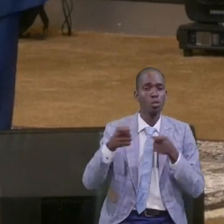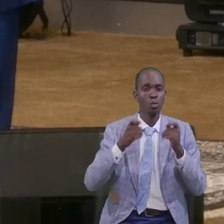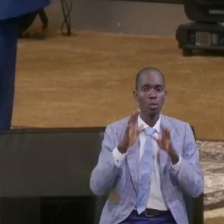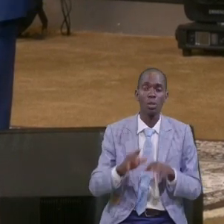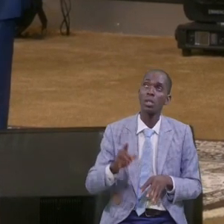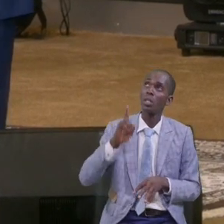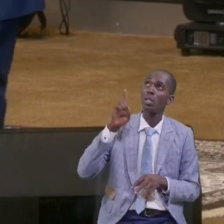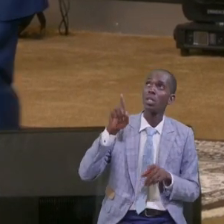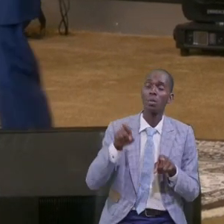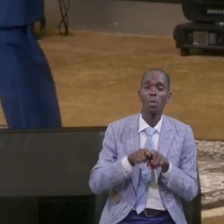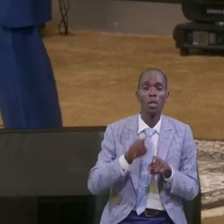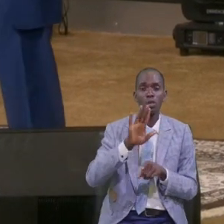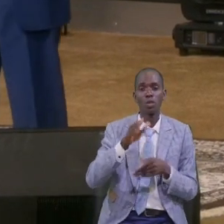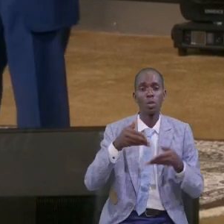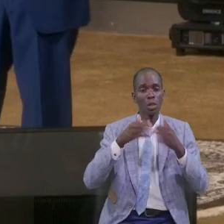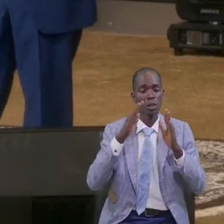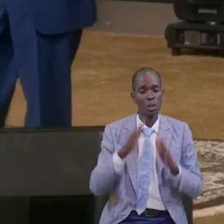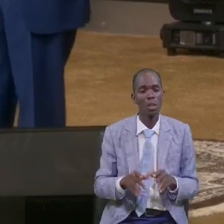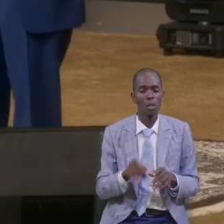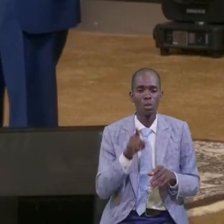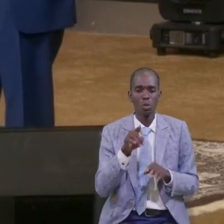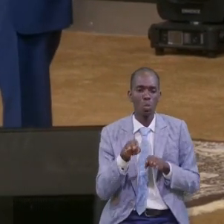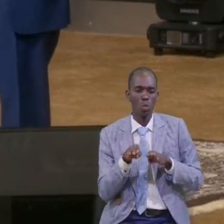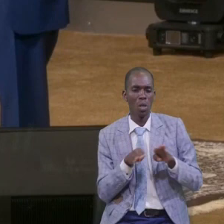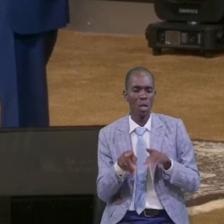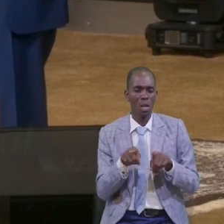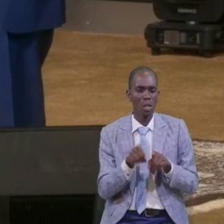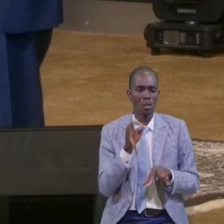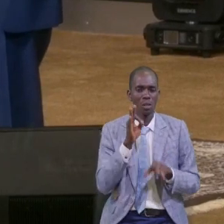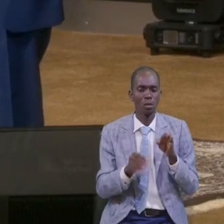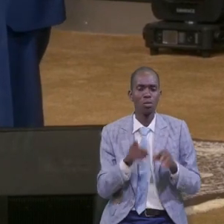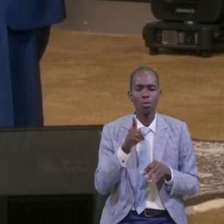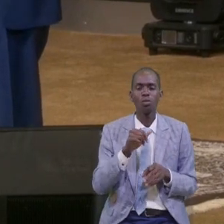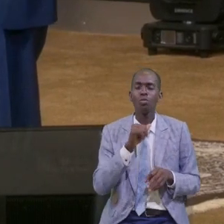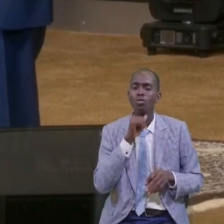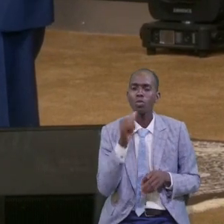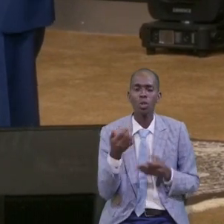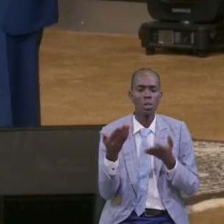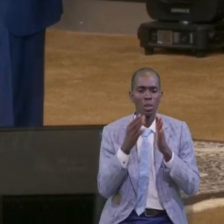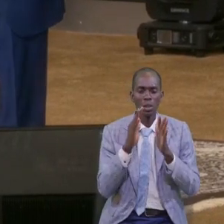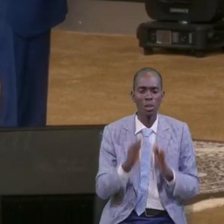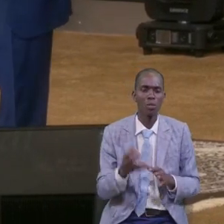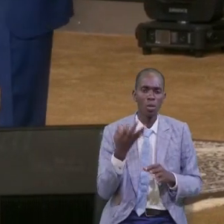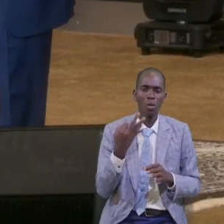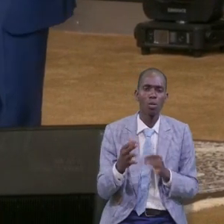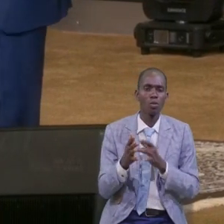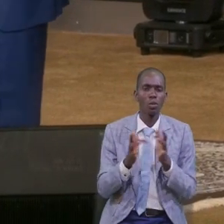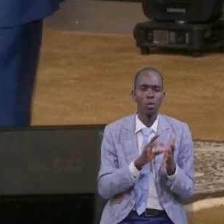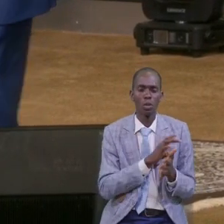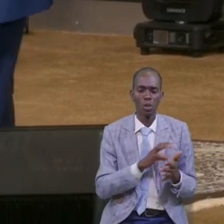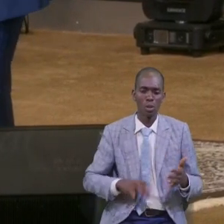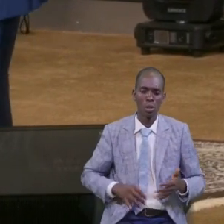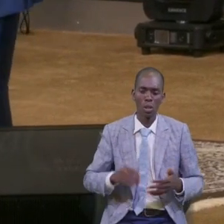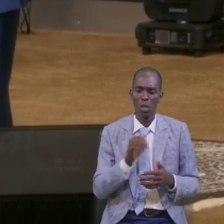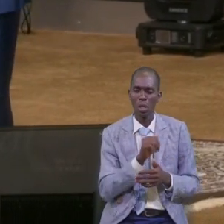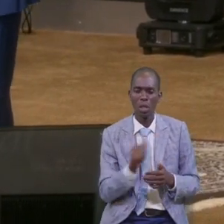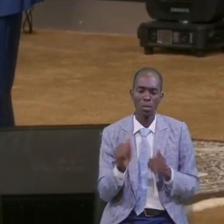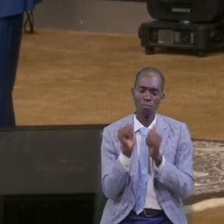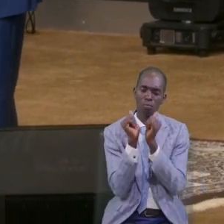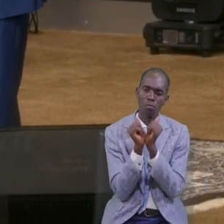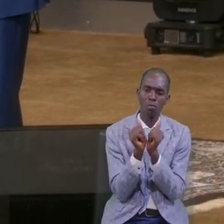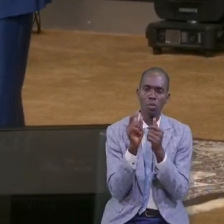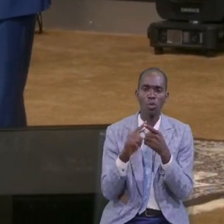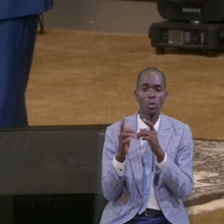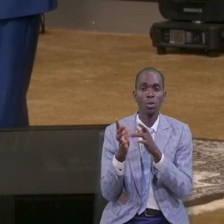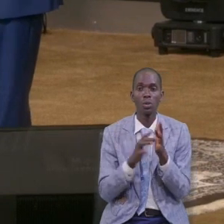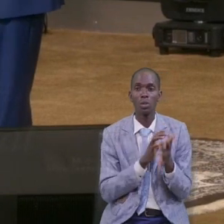your leader, as if you are not a servant of Jesus Christ, a born slave of Jesus Christ, and you